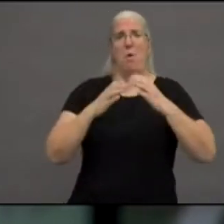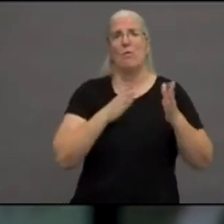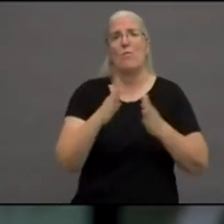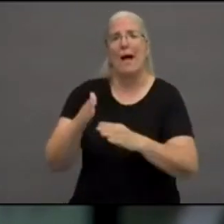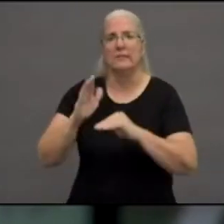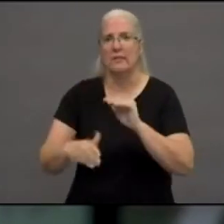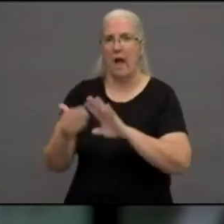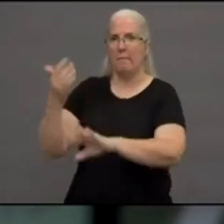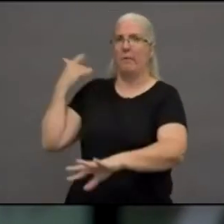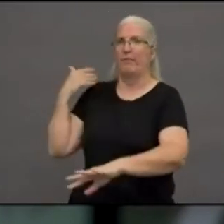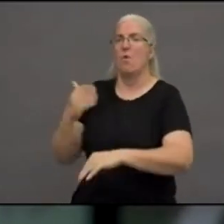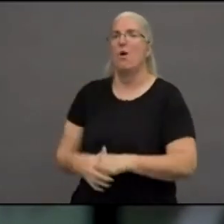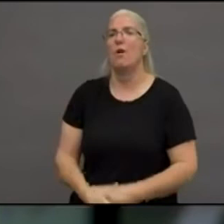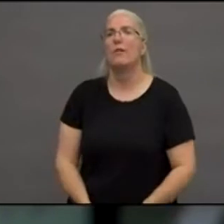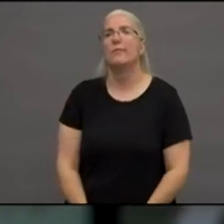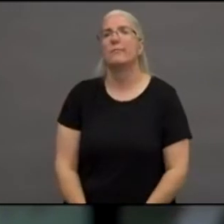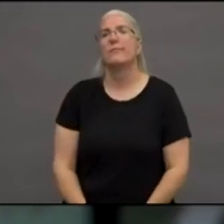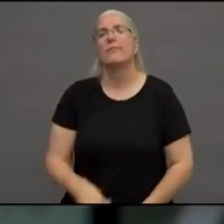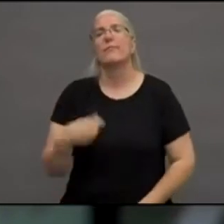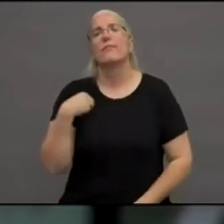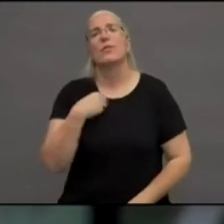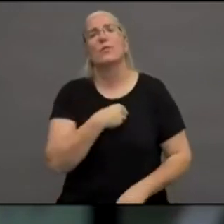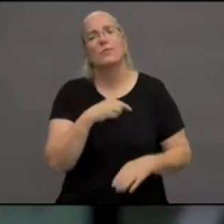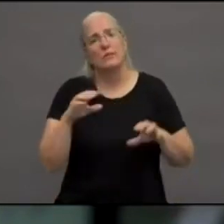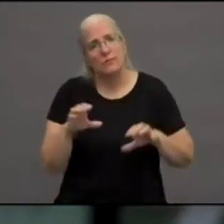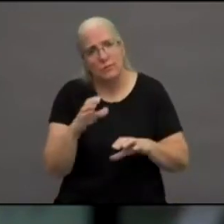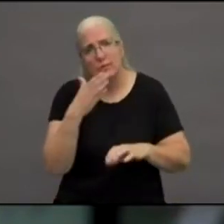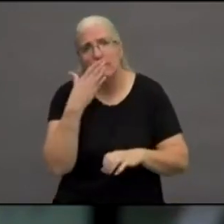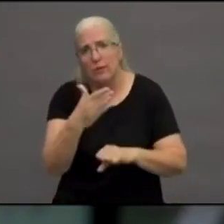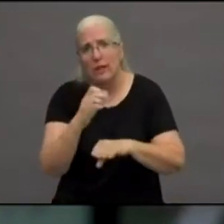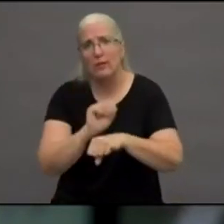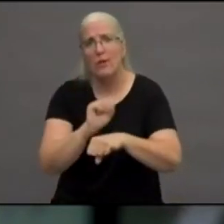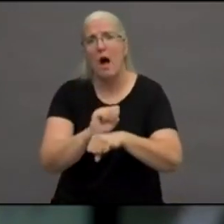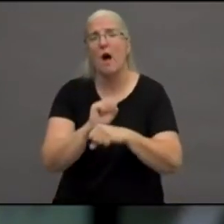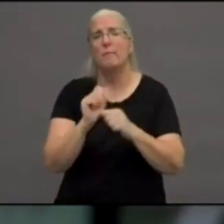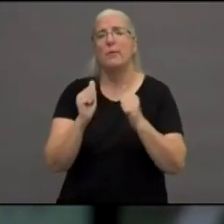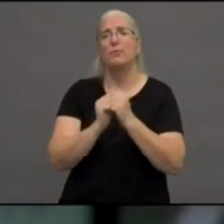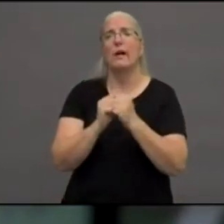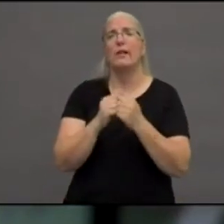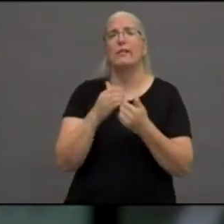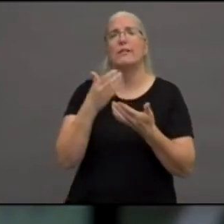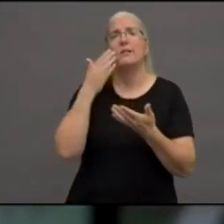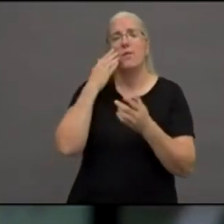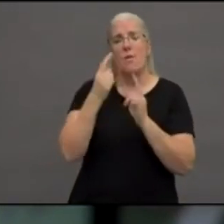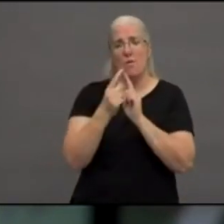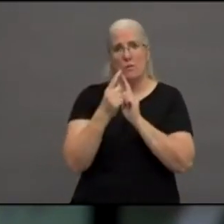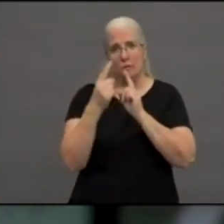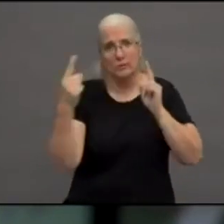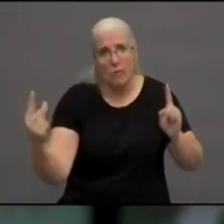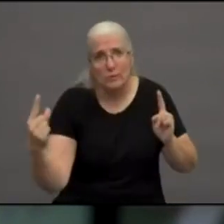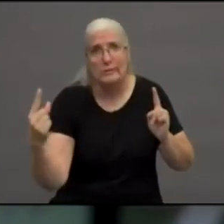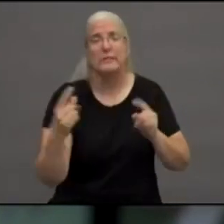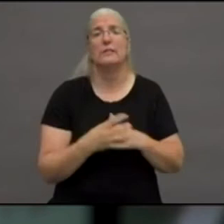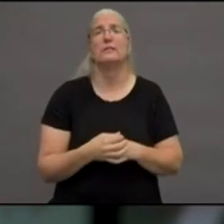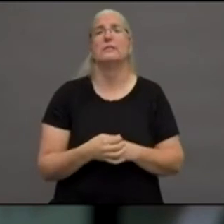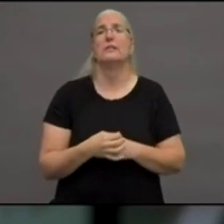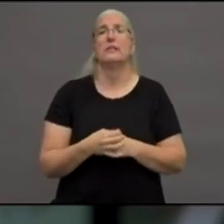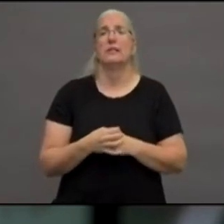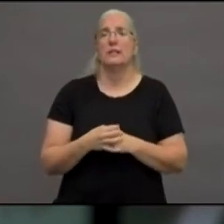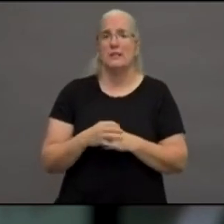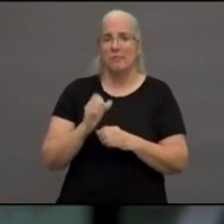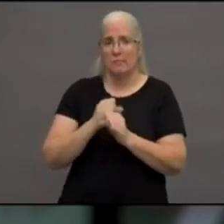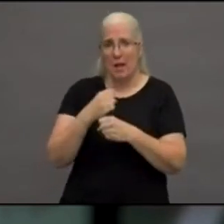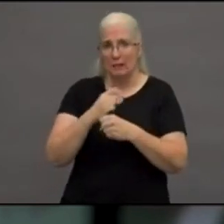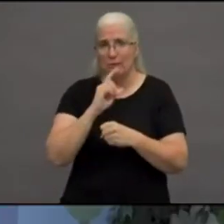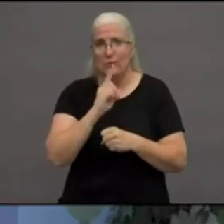we are doing a really good job of social distancing and keeping our staff and patients safe when they come